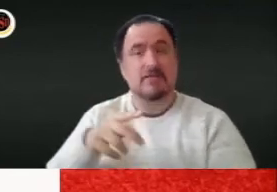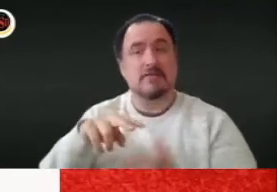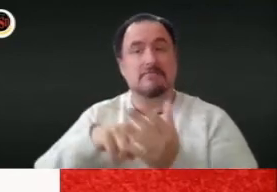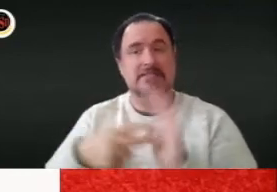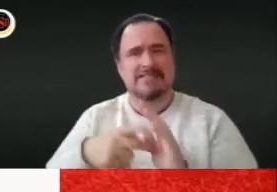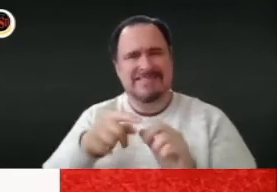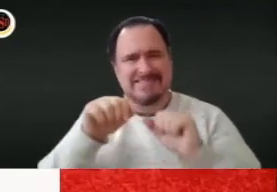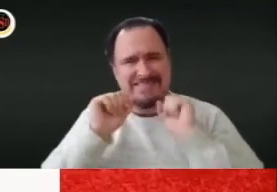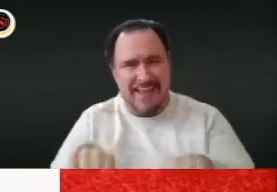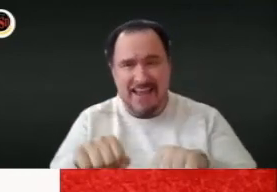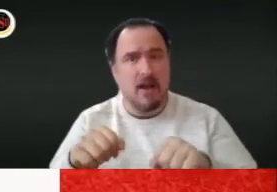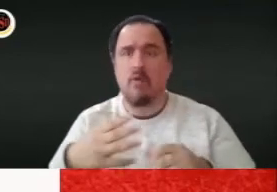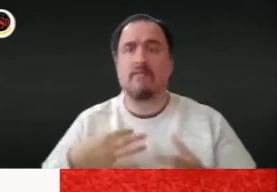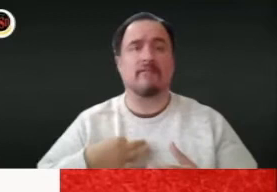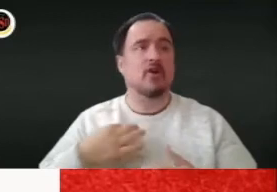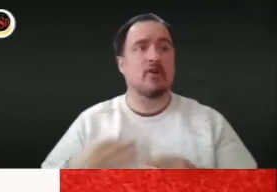will.